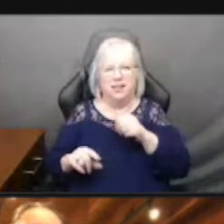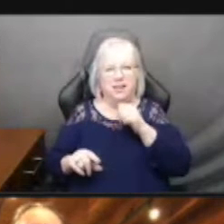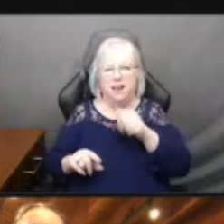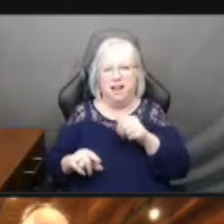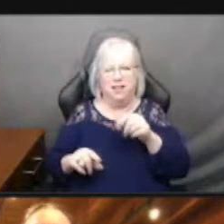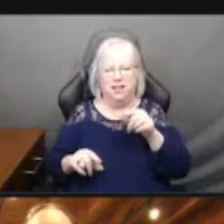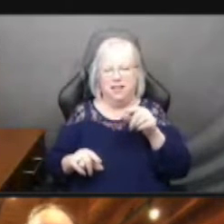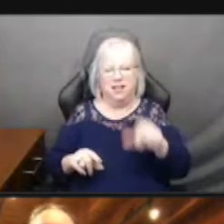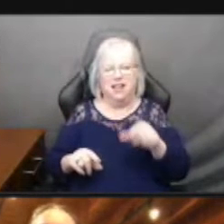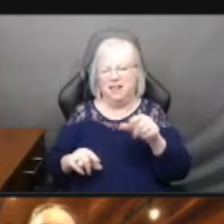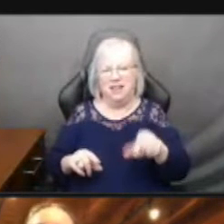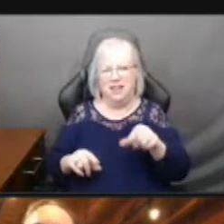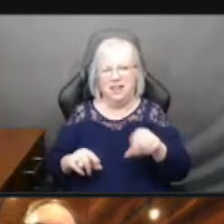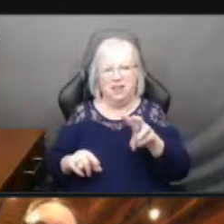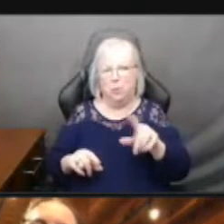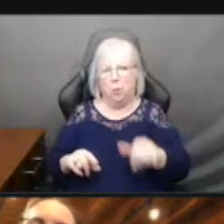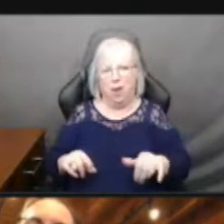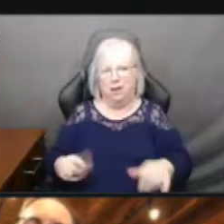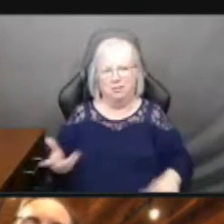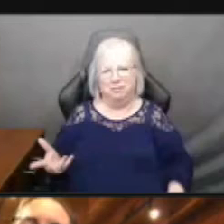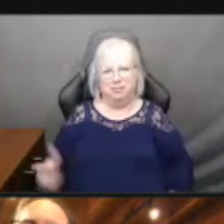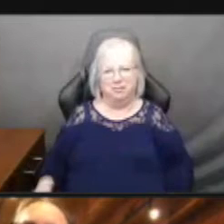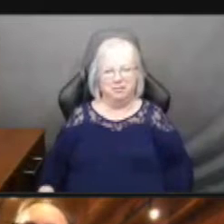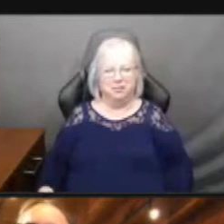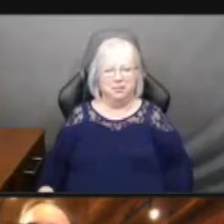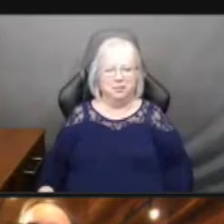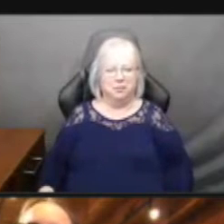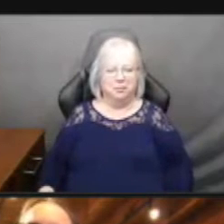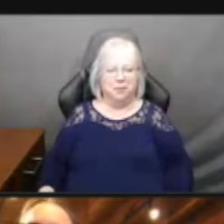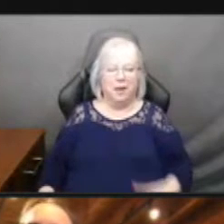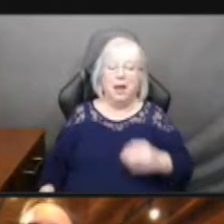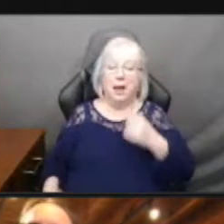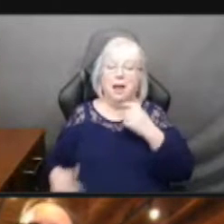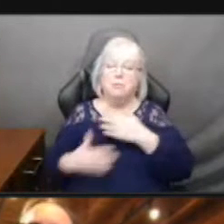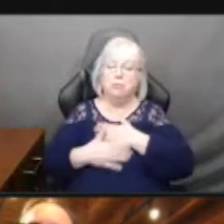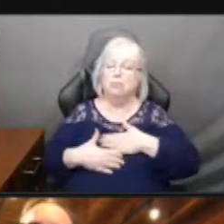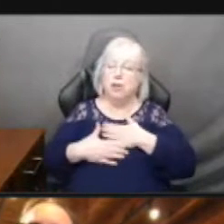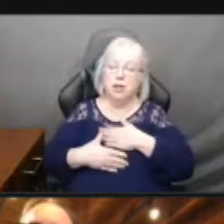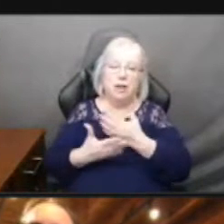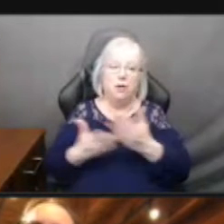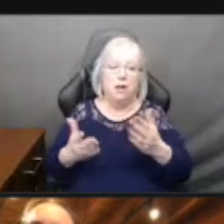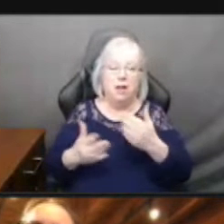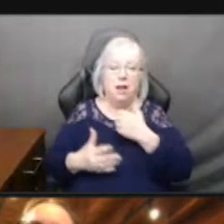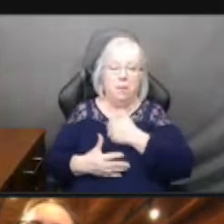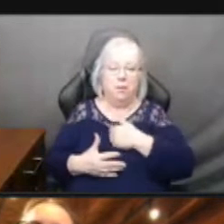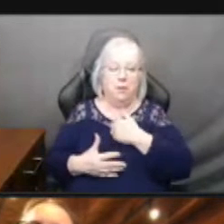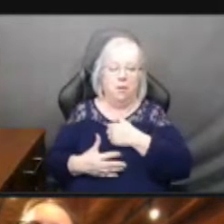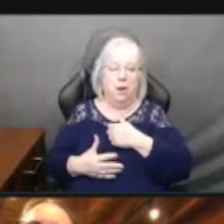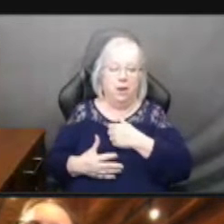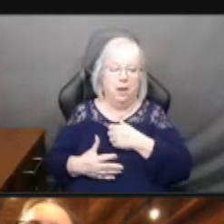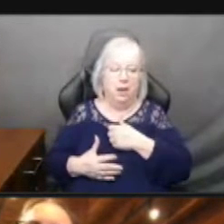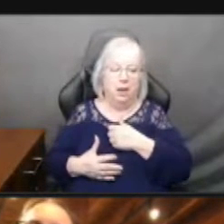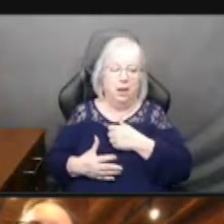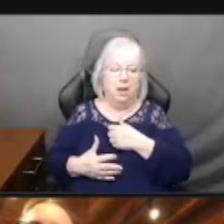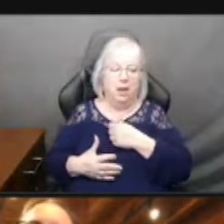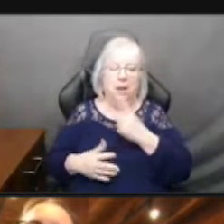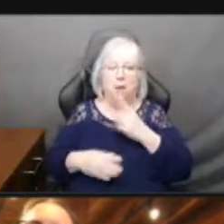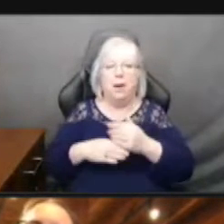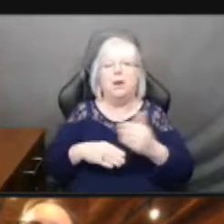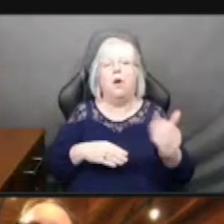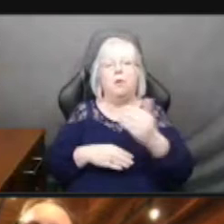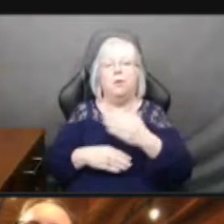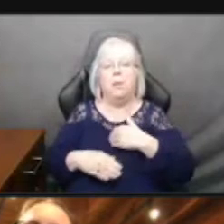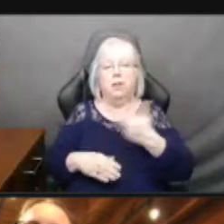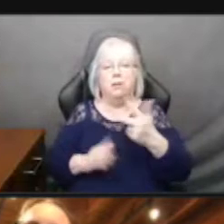that great a number of residences. And I appreciate y'all. I'm sorry I got all wound up, but I took over my 3 minutes, but I